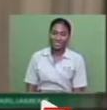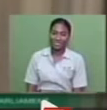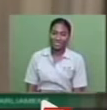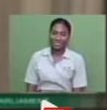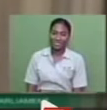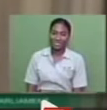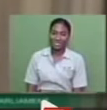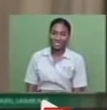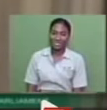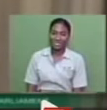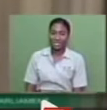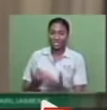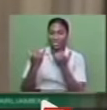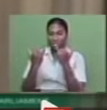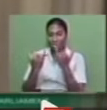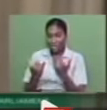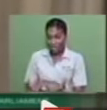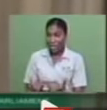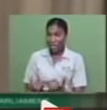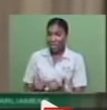from 15% to 20%.